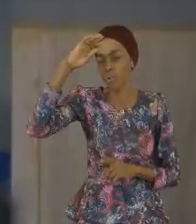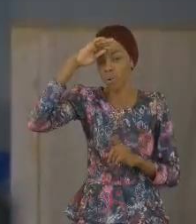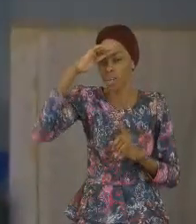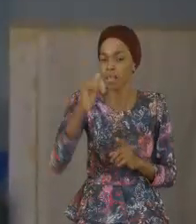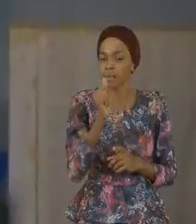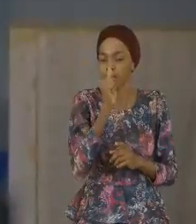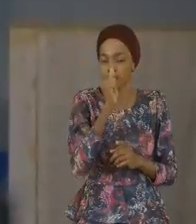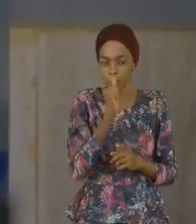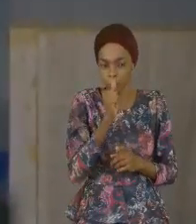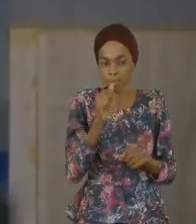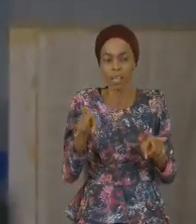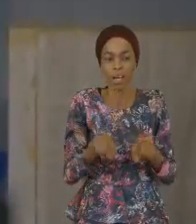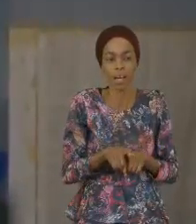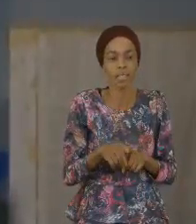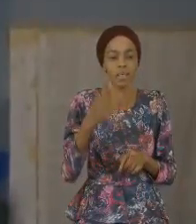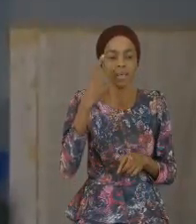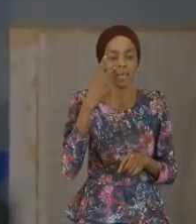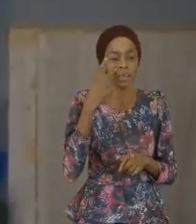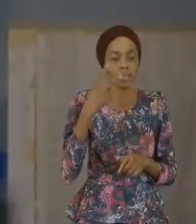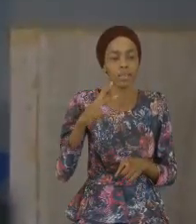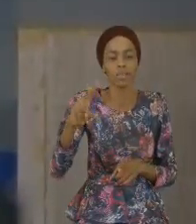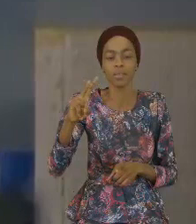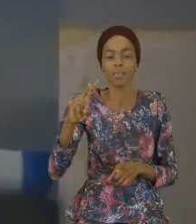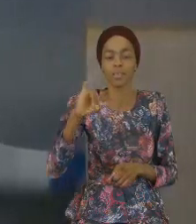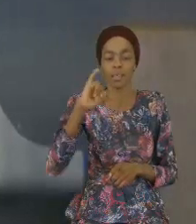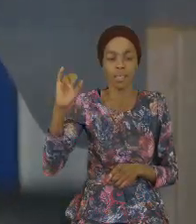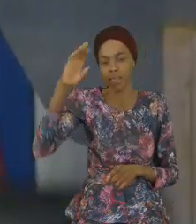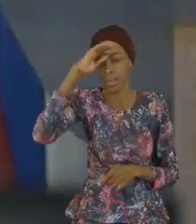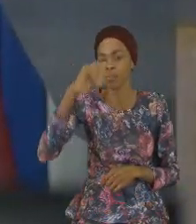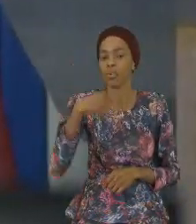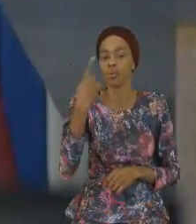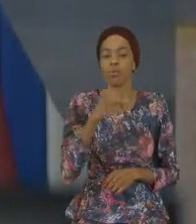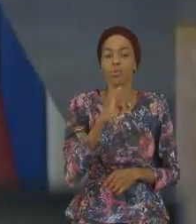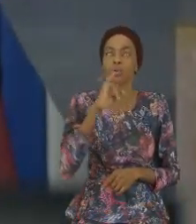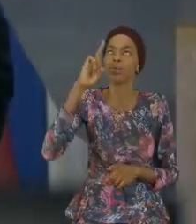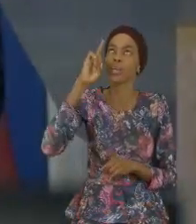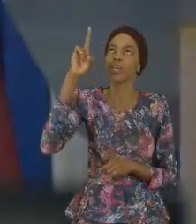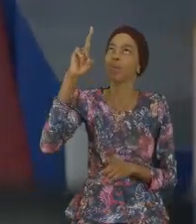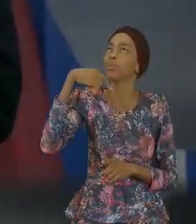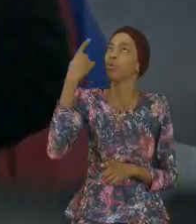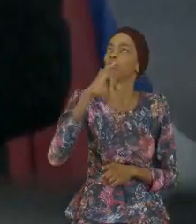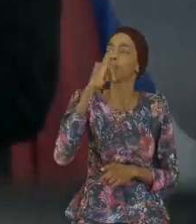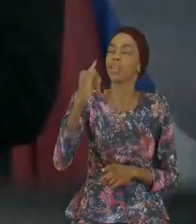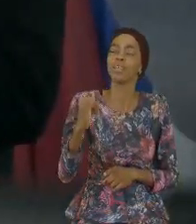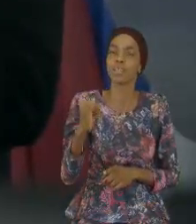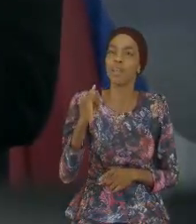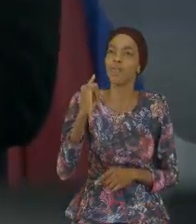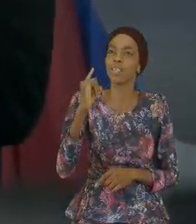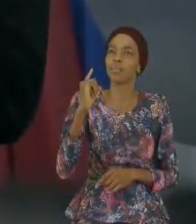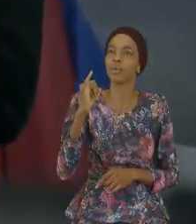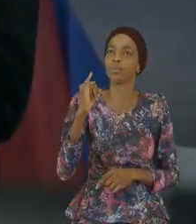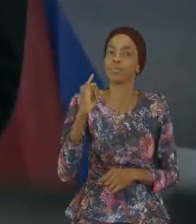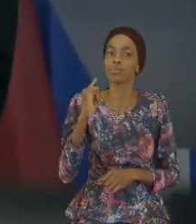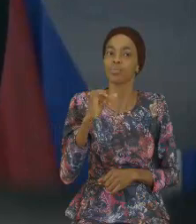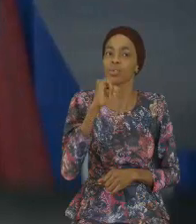seeing him who is invisible. As seeing him who